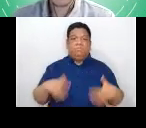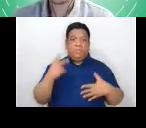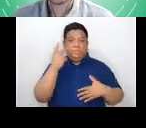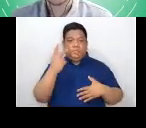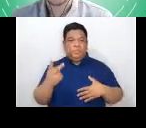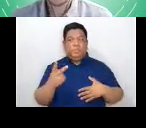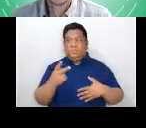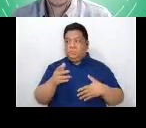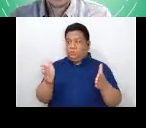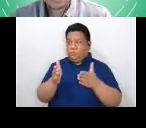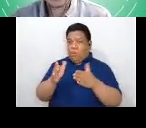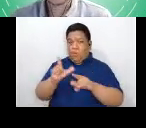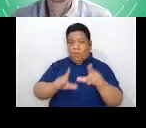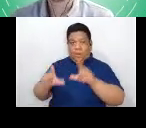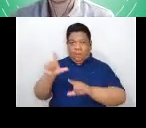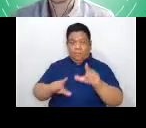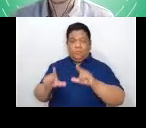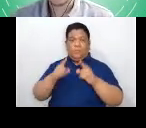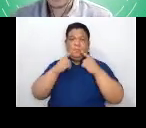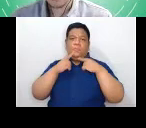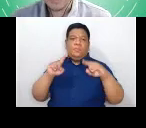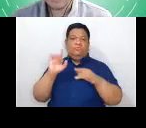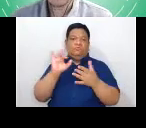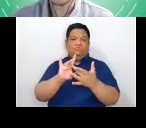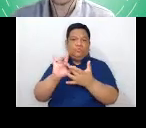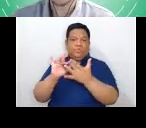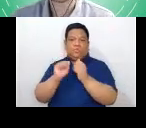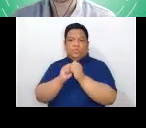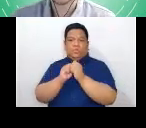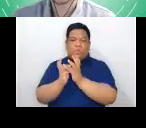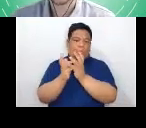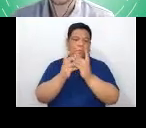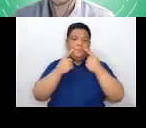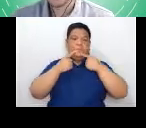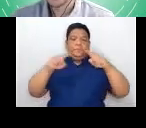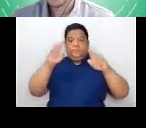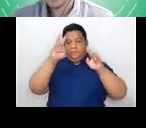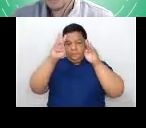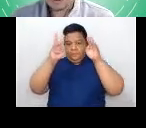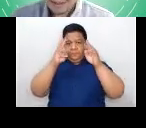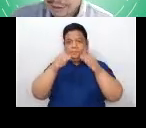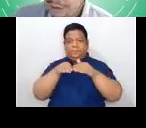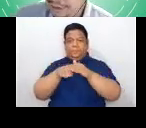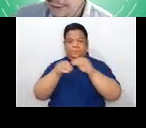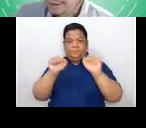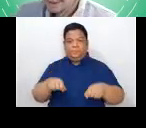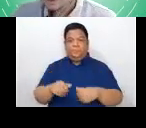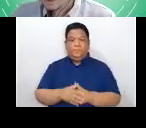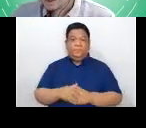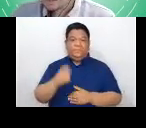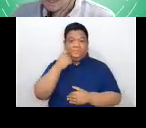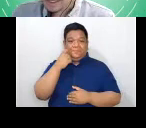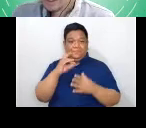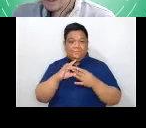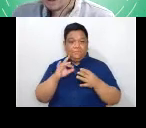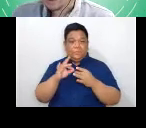small laboratories are reaching out to their communities and making these innovations more accessible. So when I mentioned earlier that